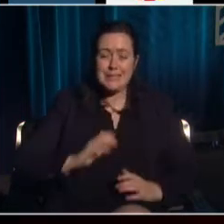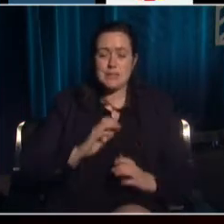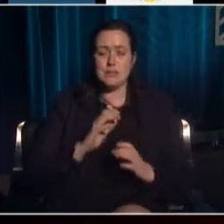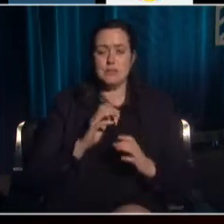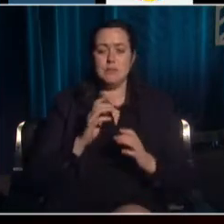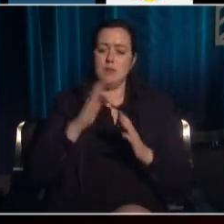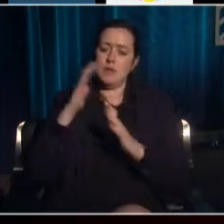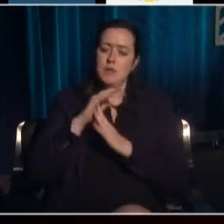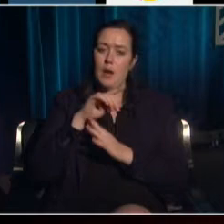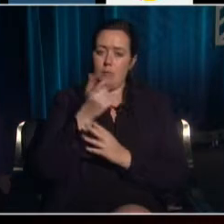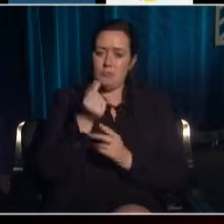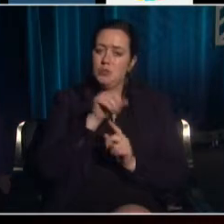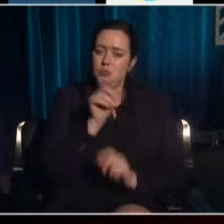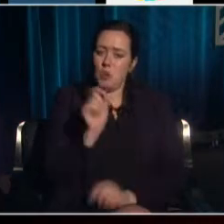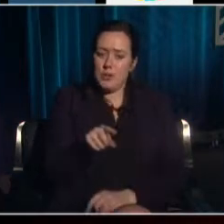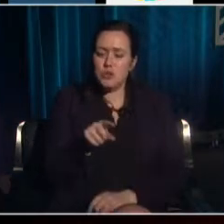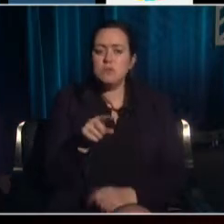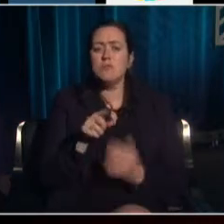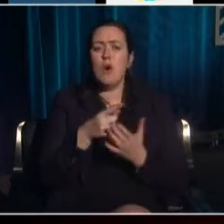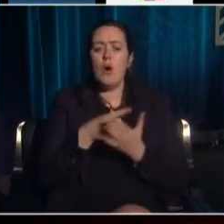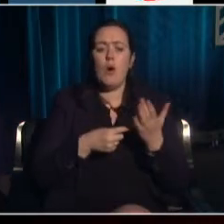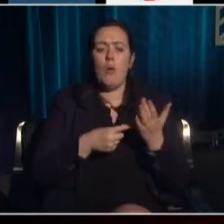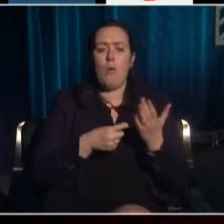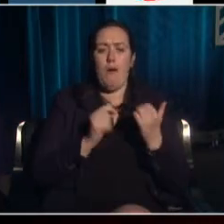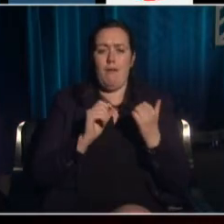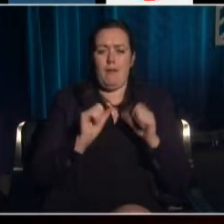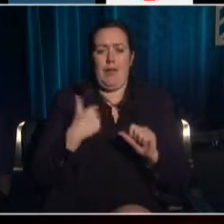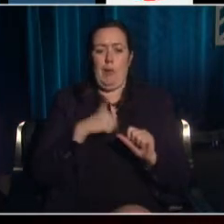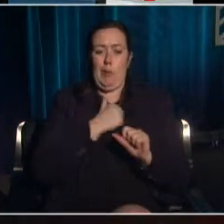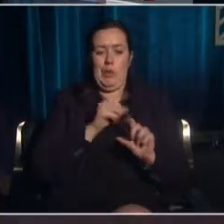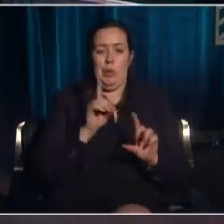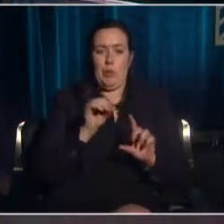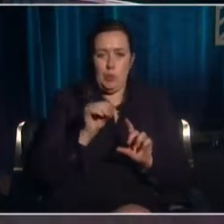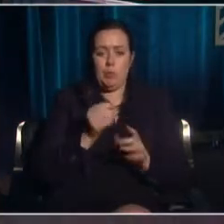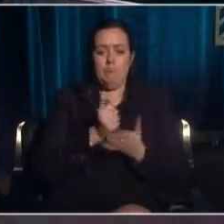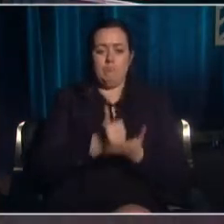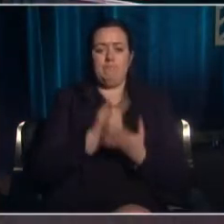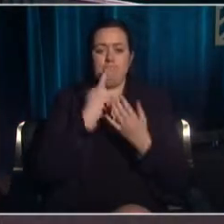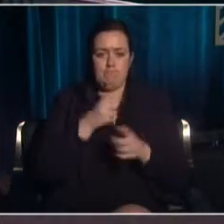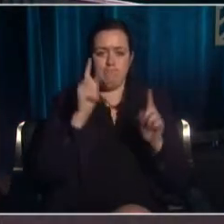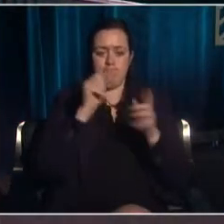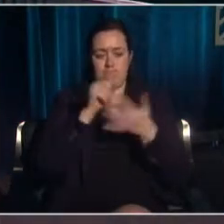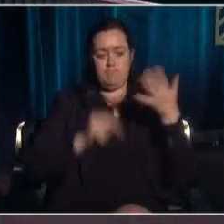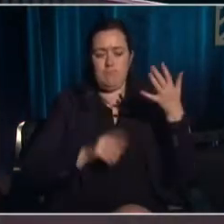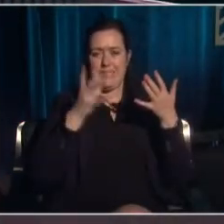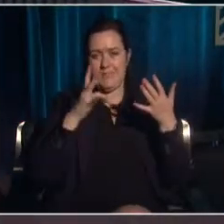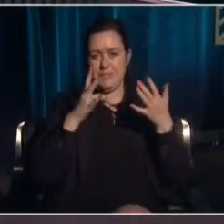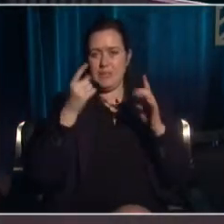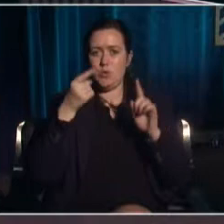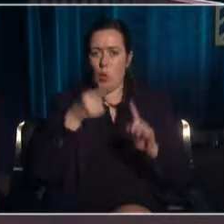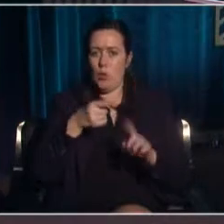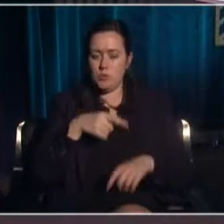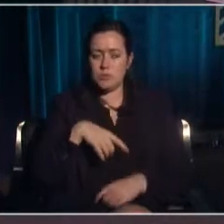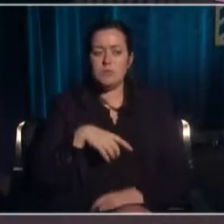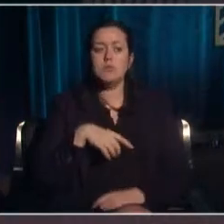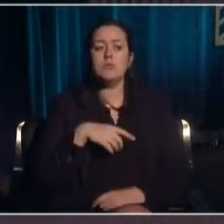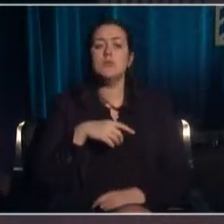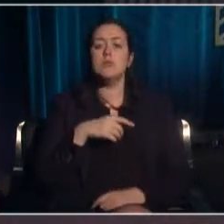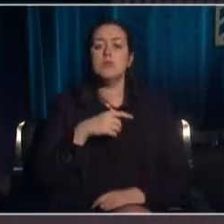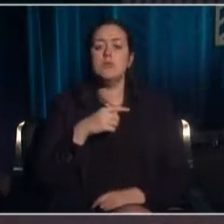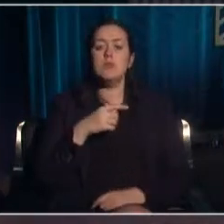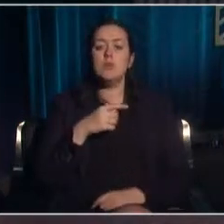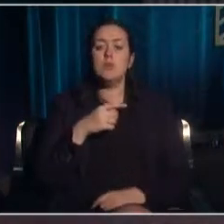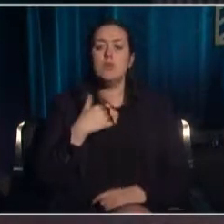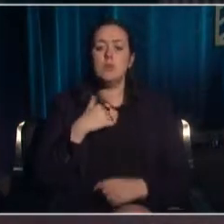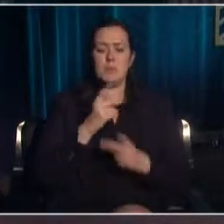it that we can do that can help achieve these goals? Along the way, we've built our model in such a way that asks, how can we